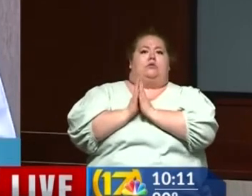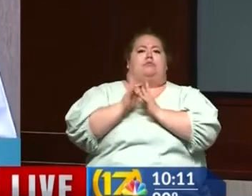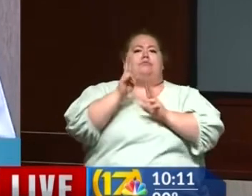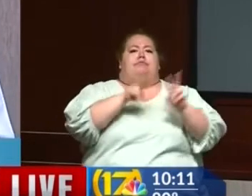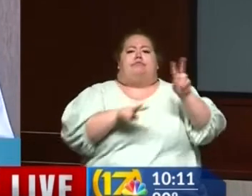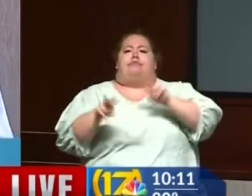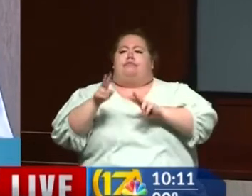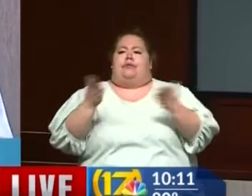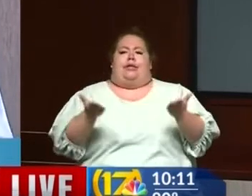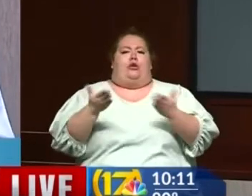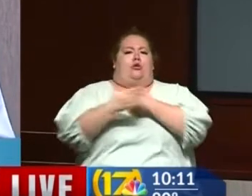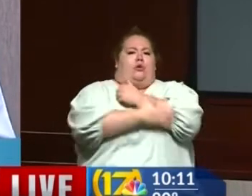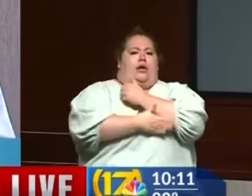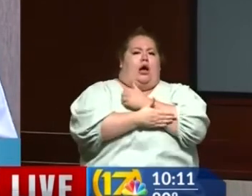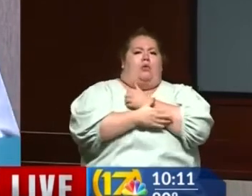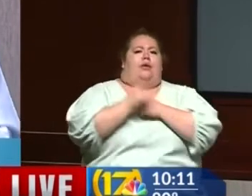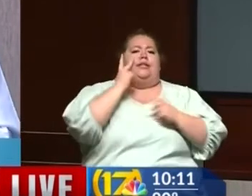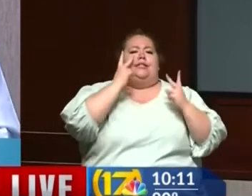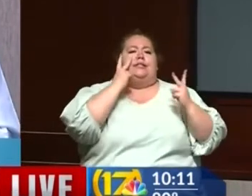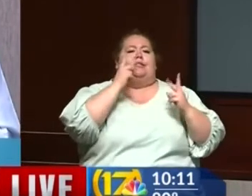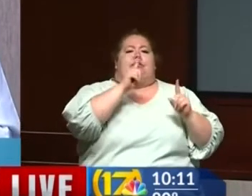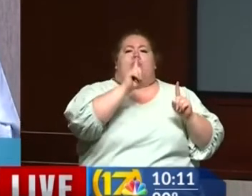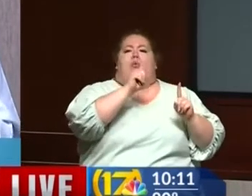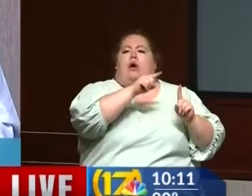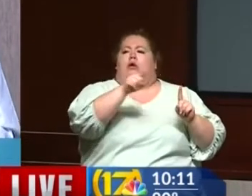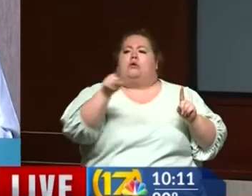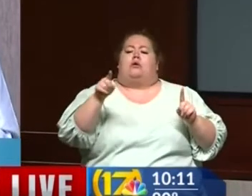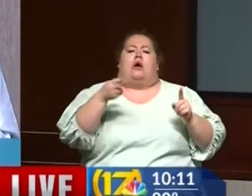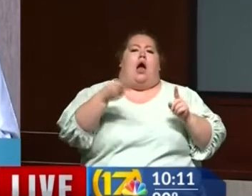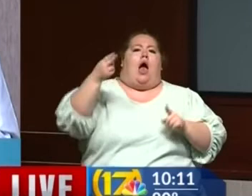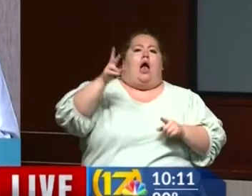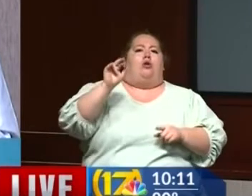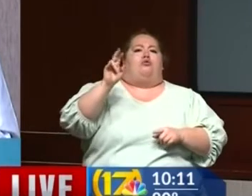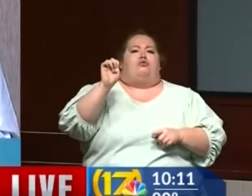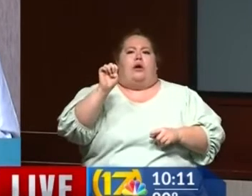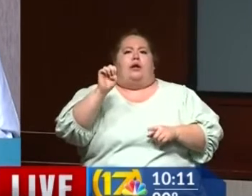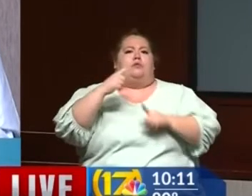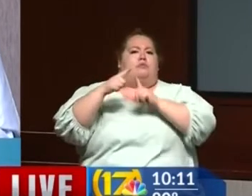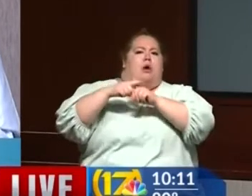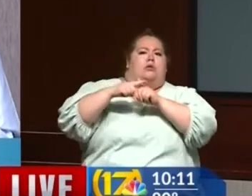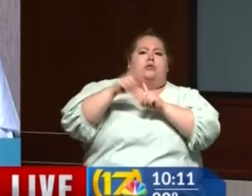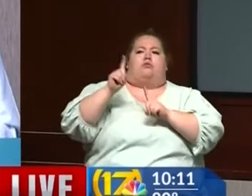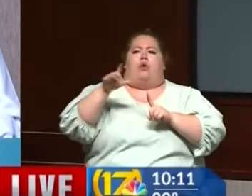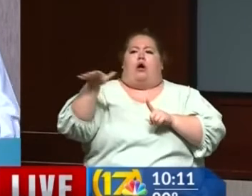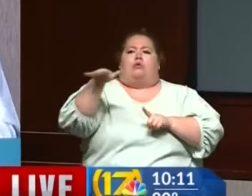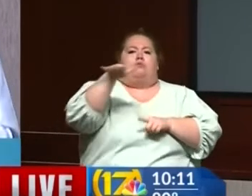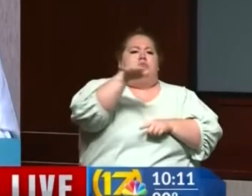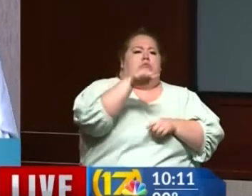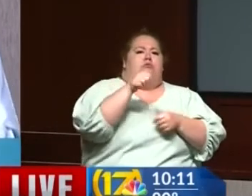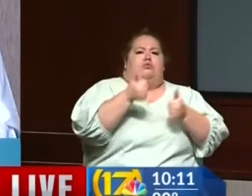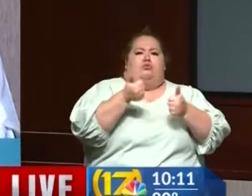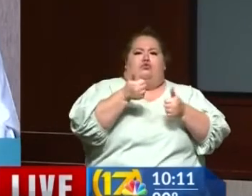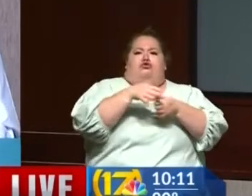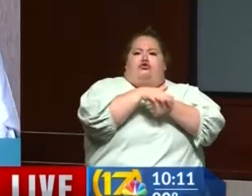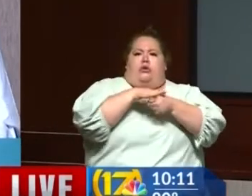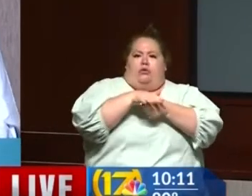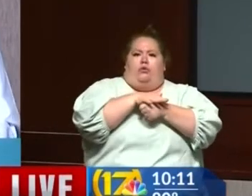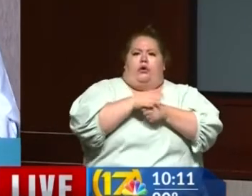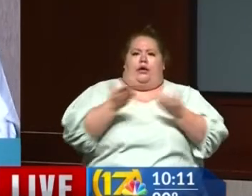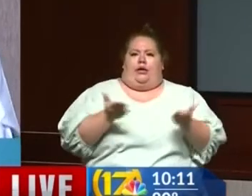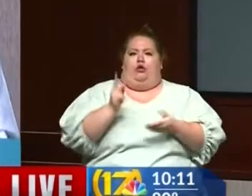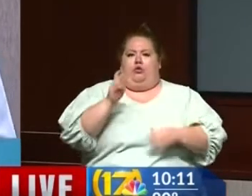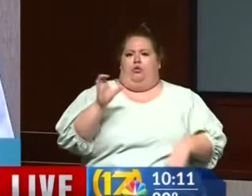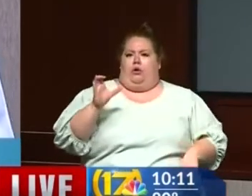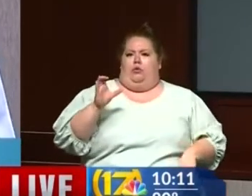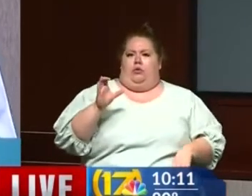of testing positivity and to try to address that by throwing additional resources